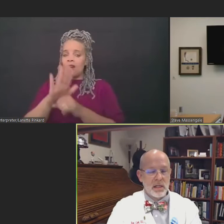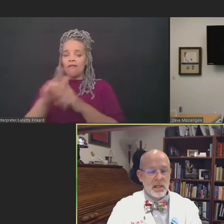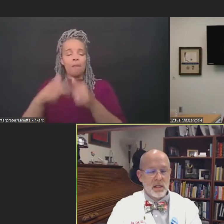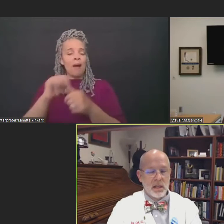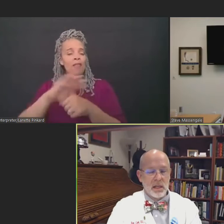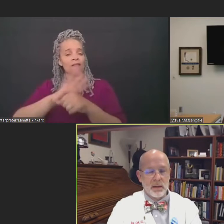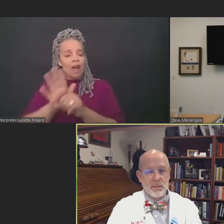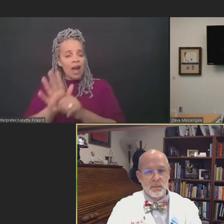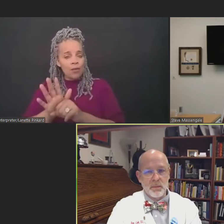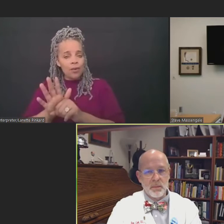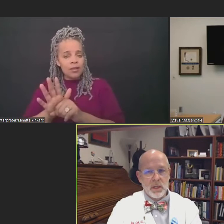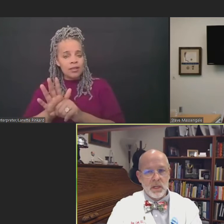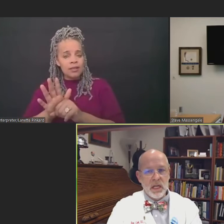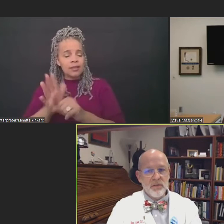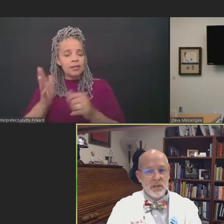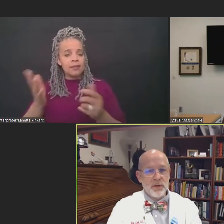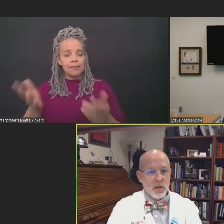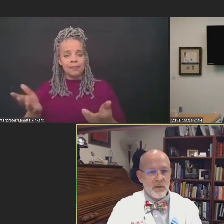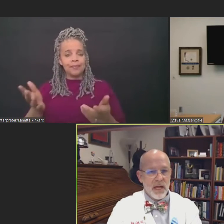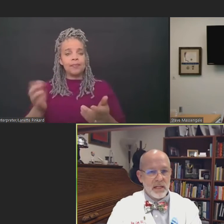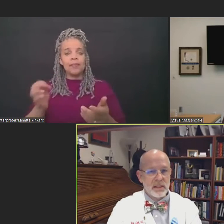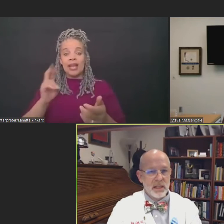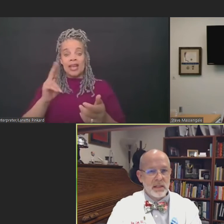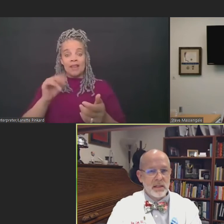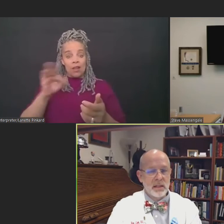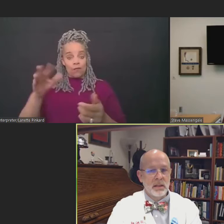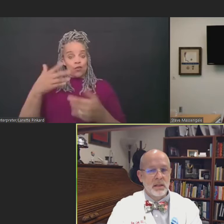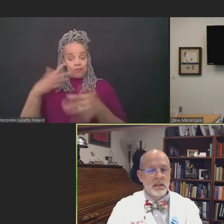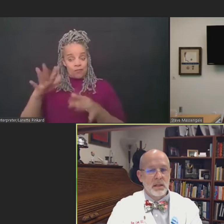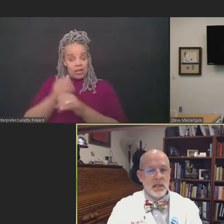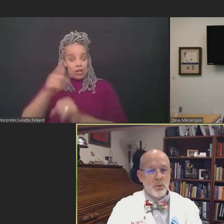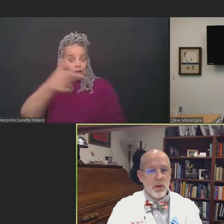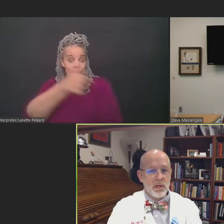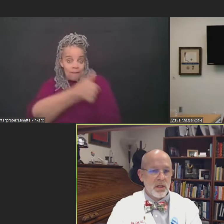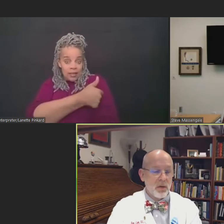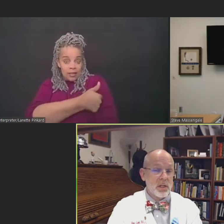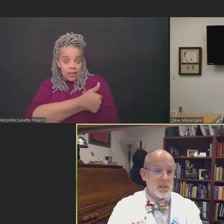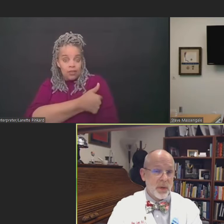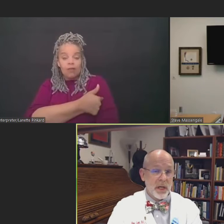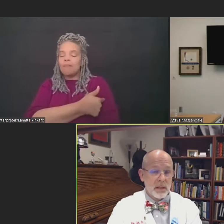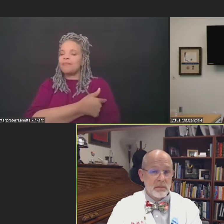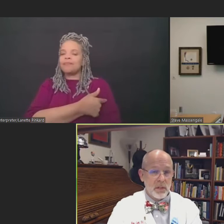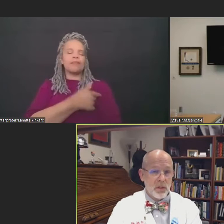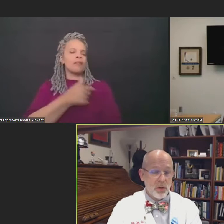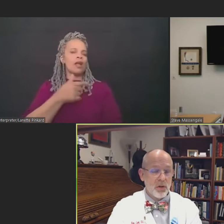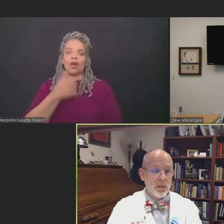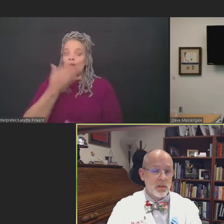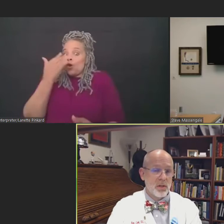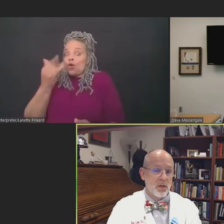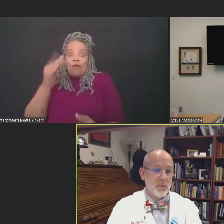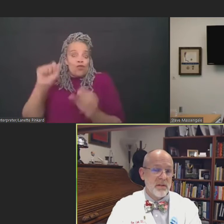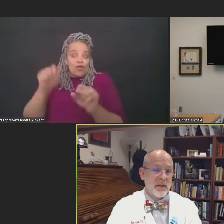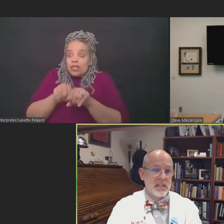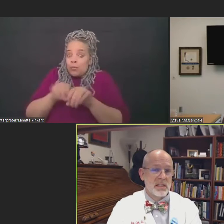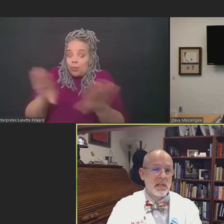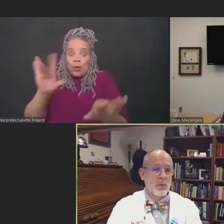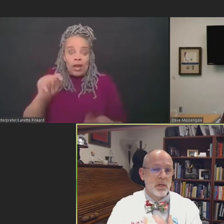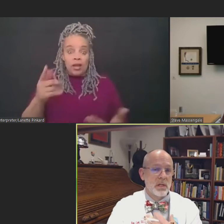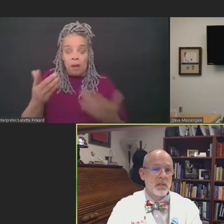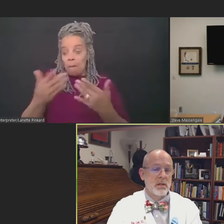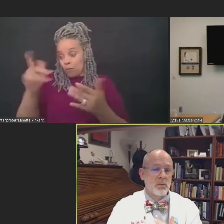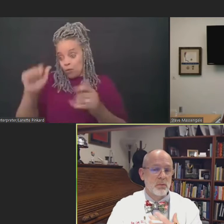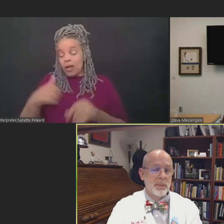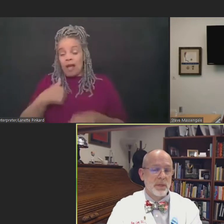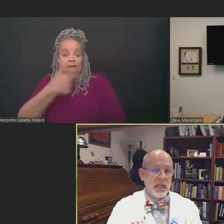that even if you are vaccinated, whether or not you can spread it. You could be vaccinated where